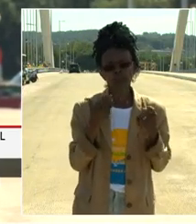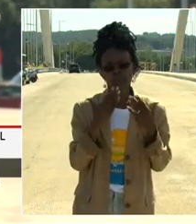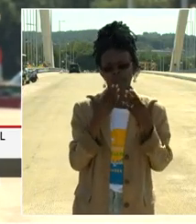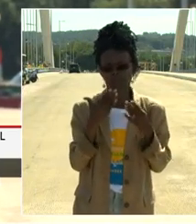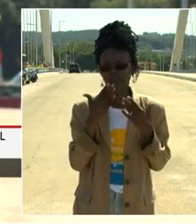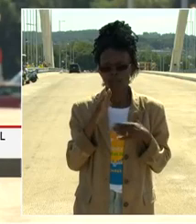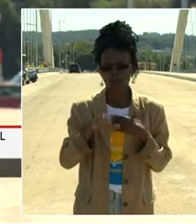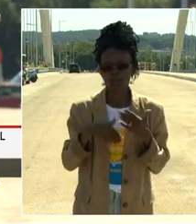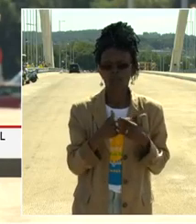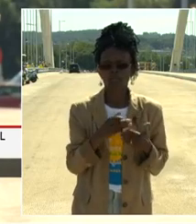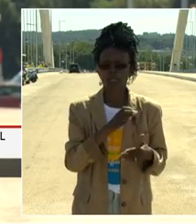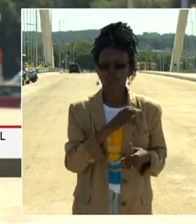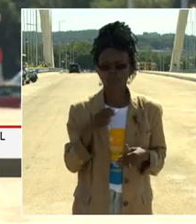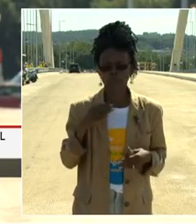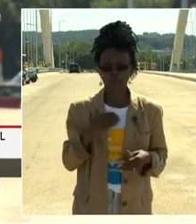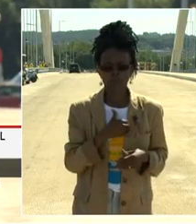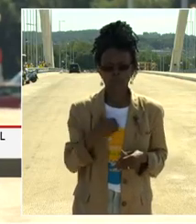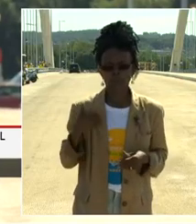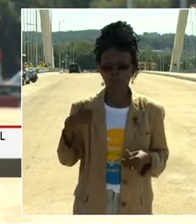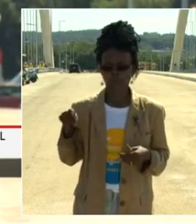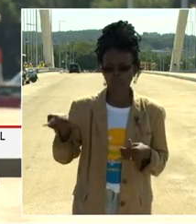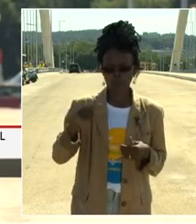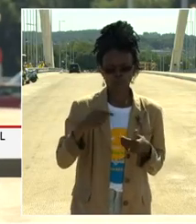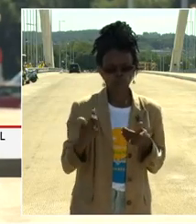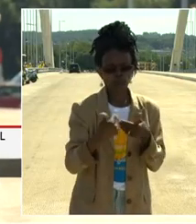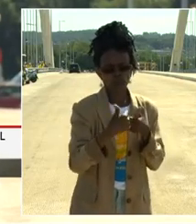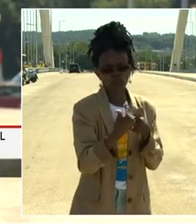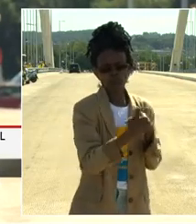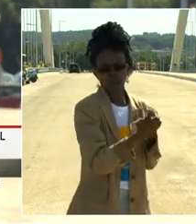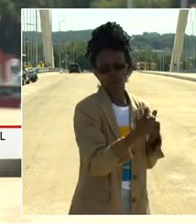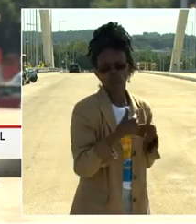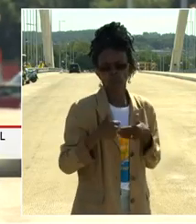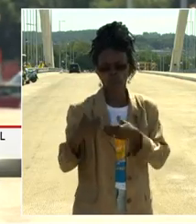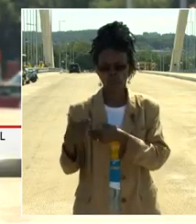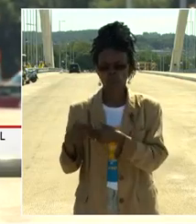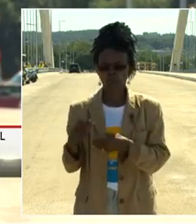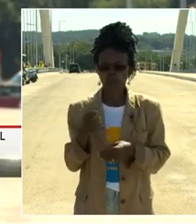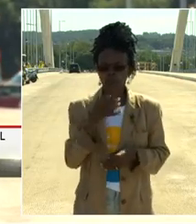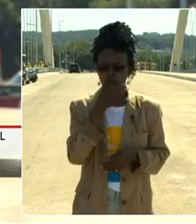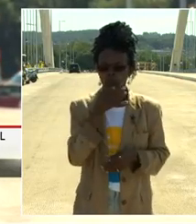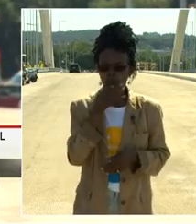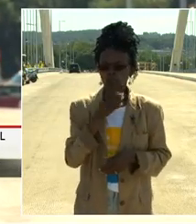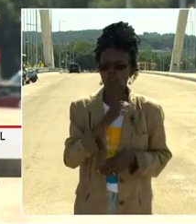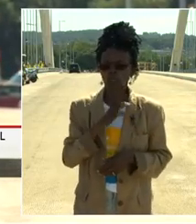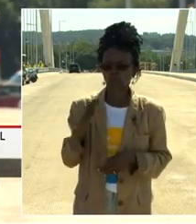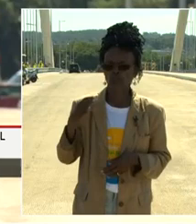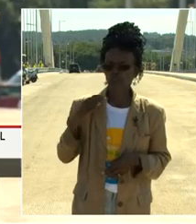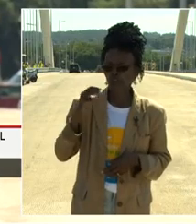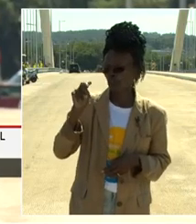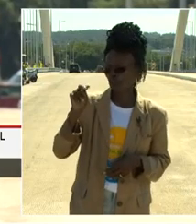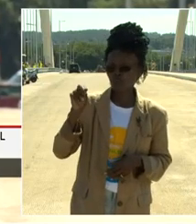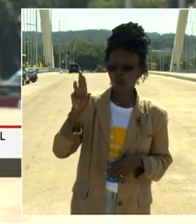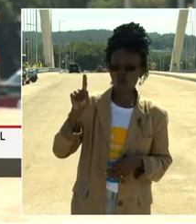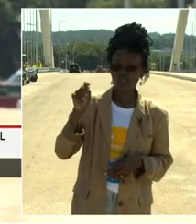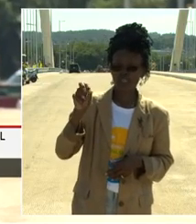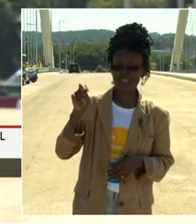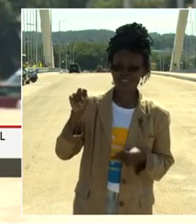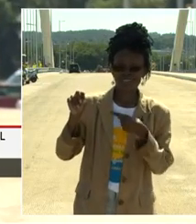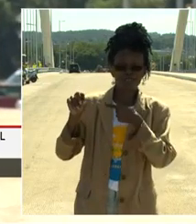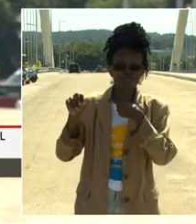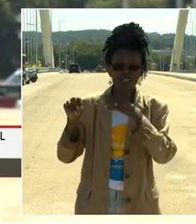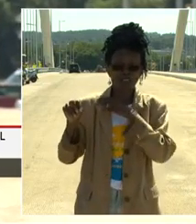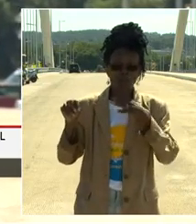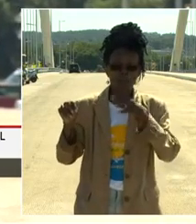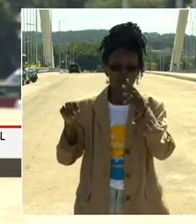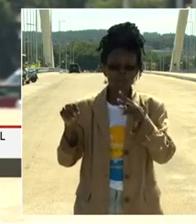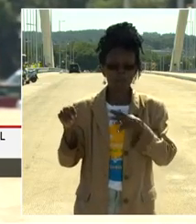have joined us today. You're going to hear from Congresswoman Norton and Congressman Hoyer how the